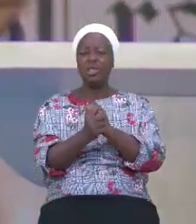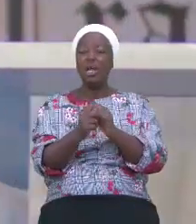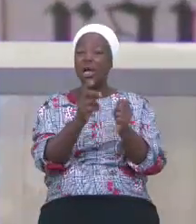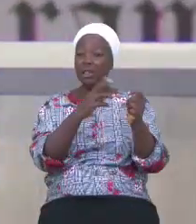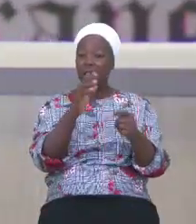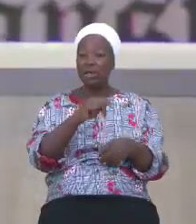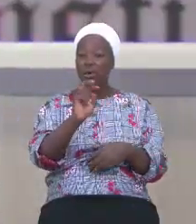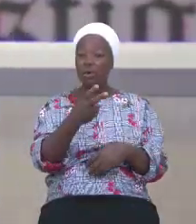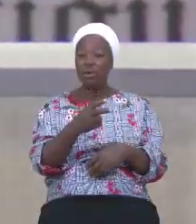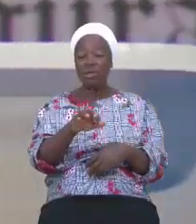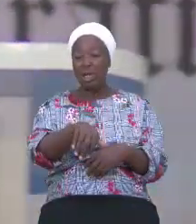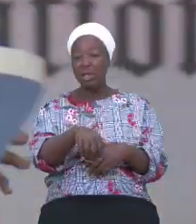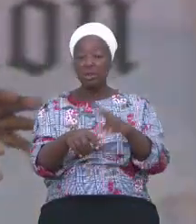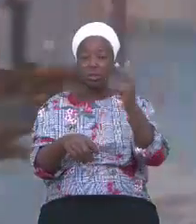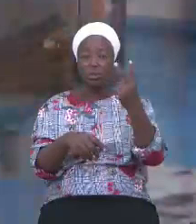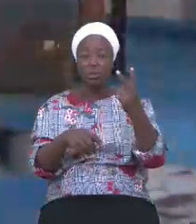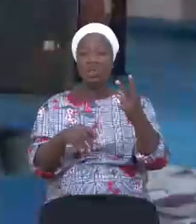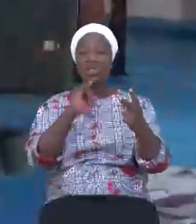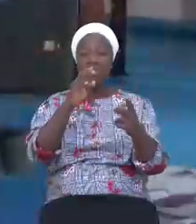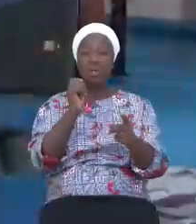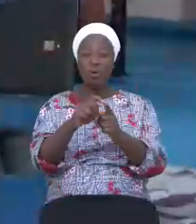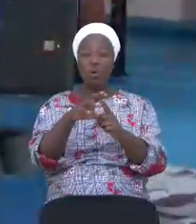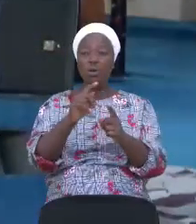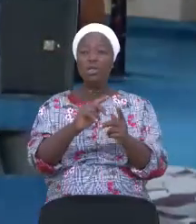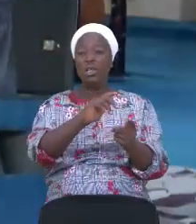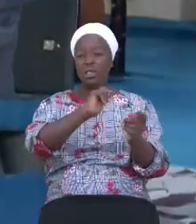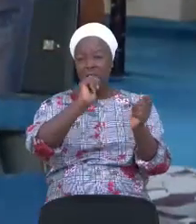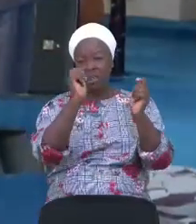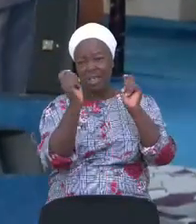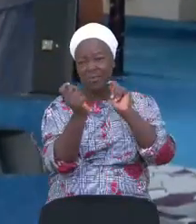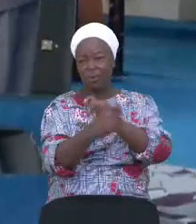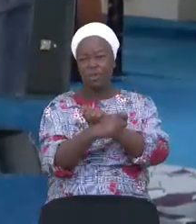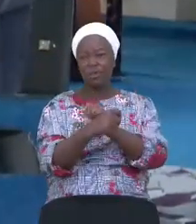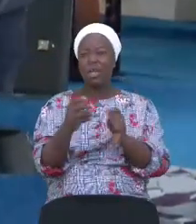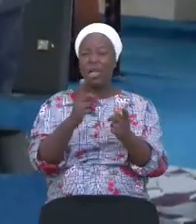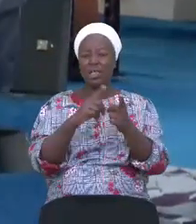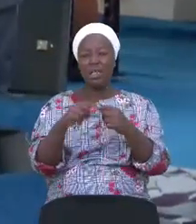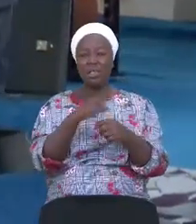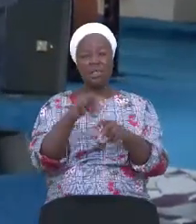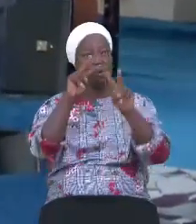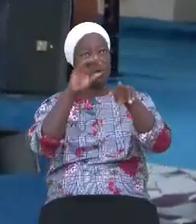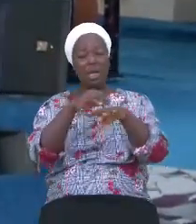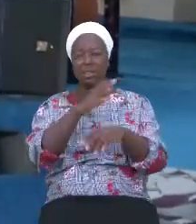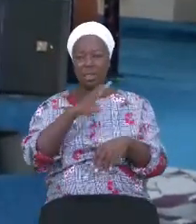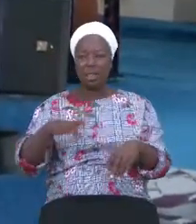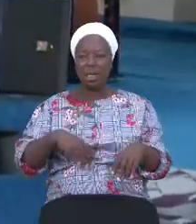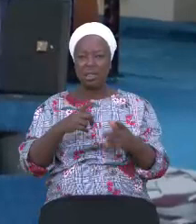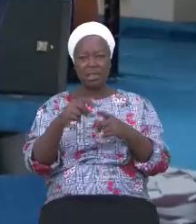other word is the word transformation. You look at Christ and you